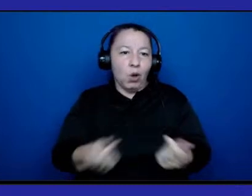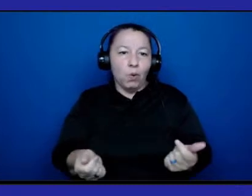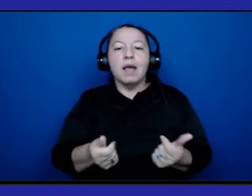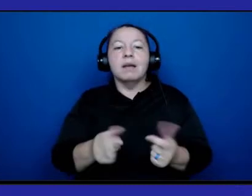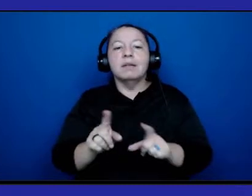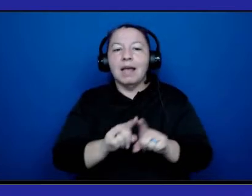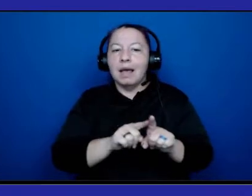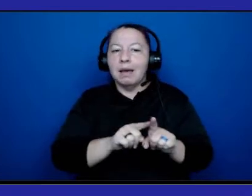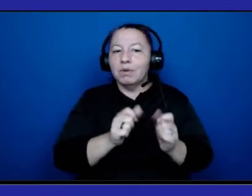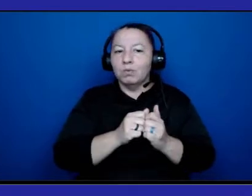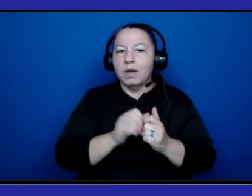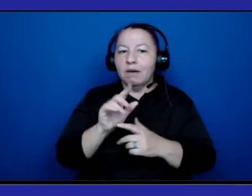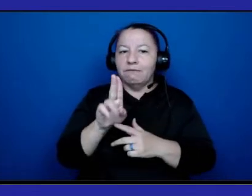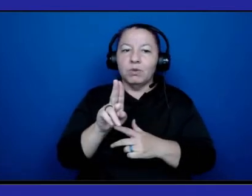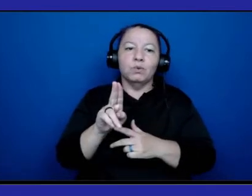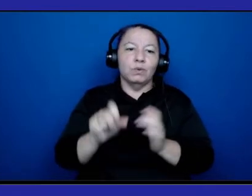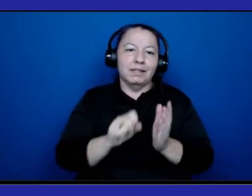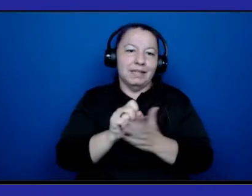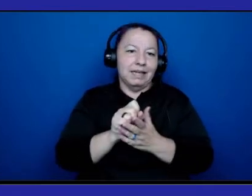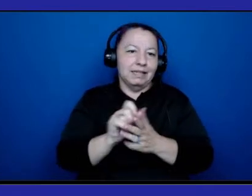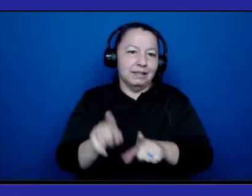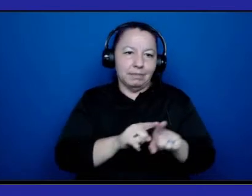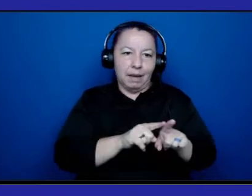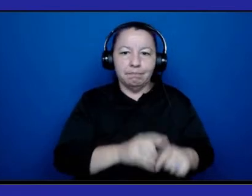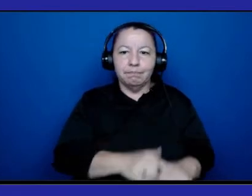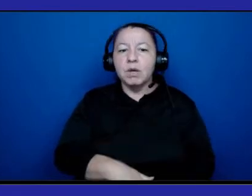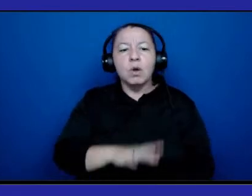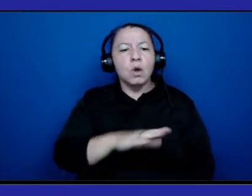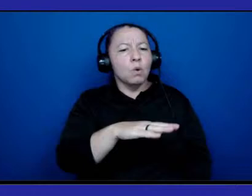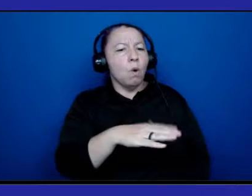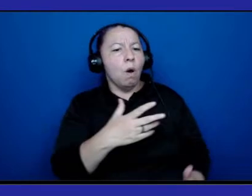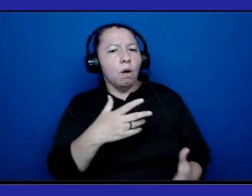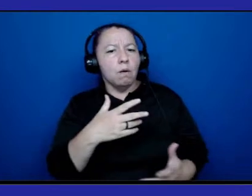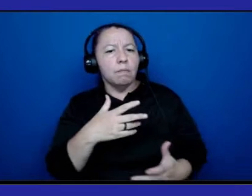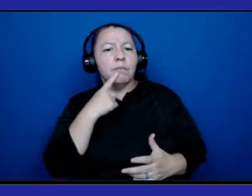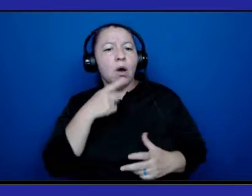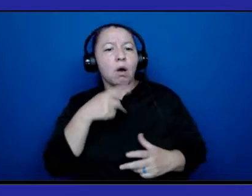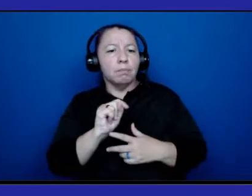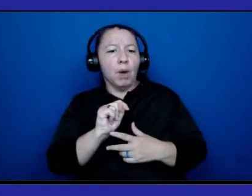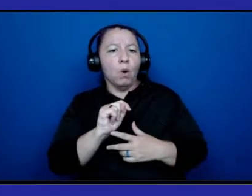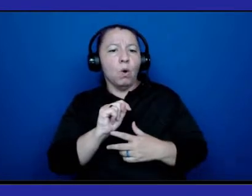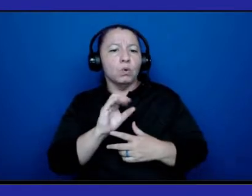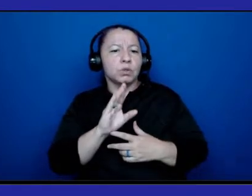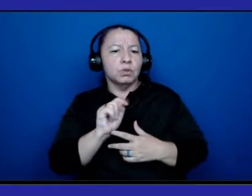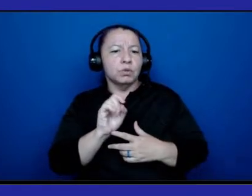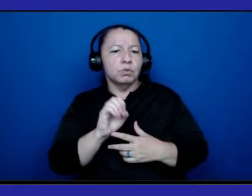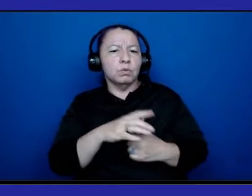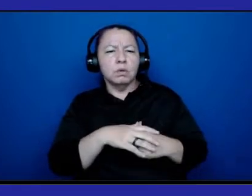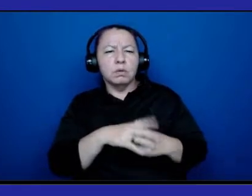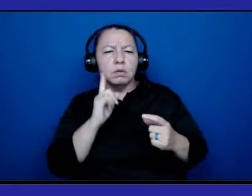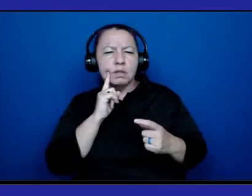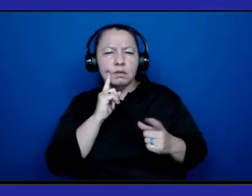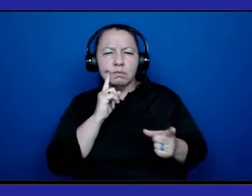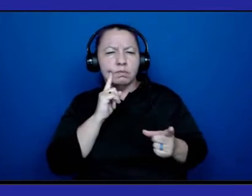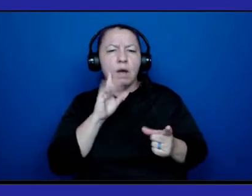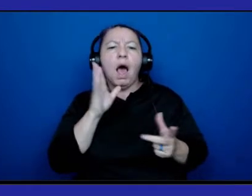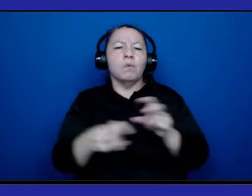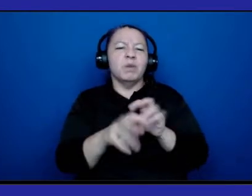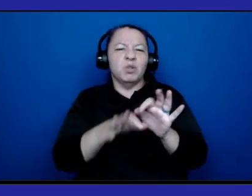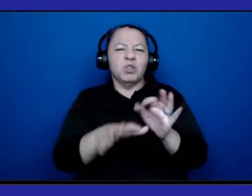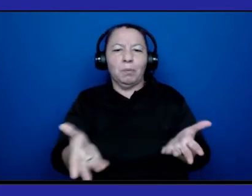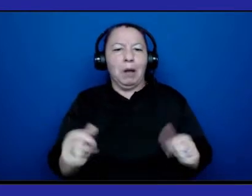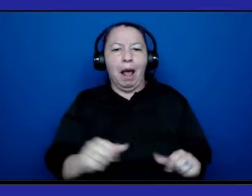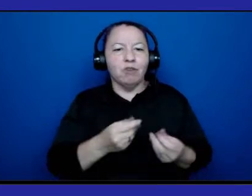On the post-acute accounts receivable, this number has bounced around a little bit quarter to quarter. We are about consistent with where we were a year ago, but